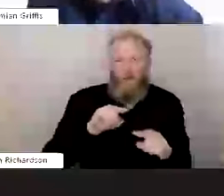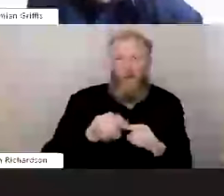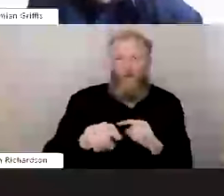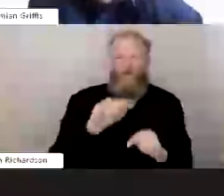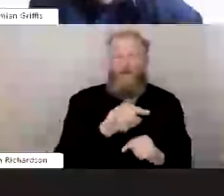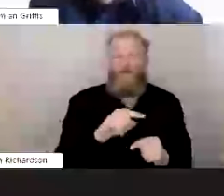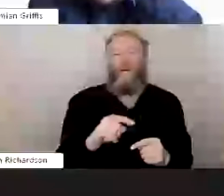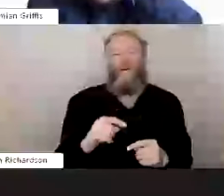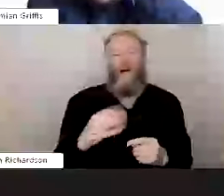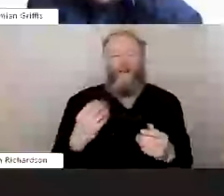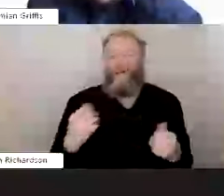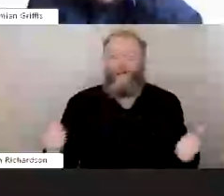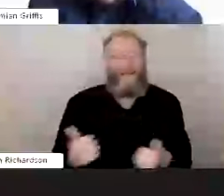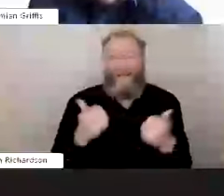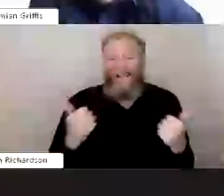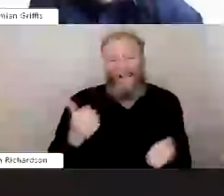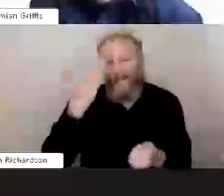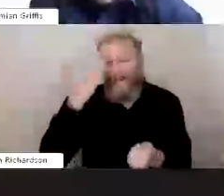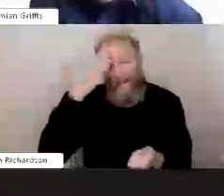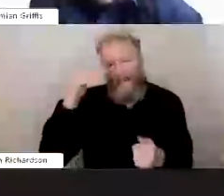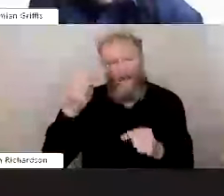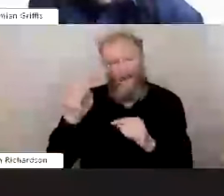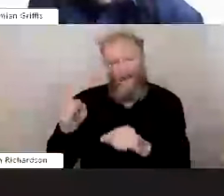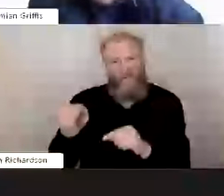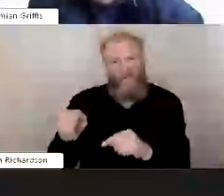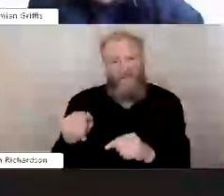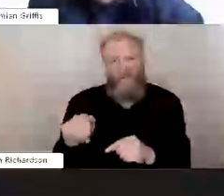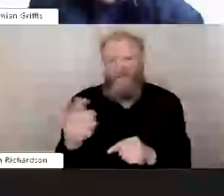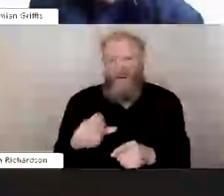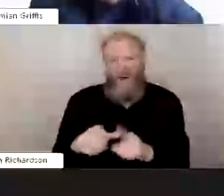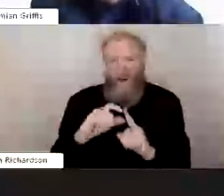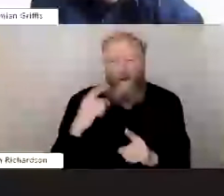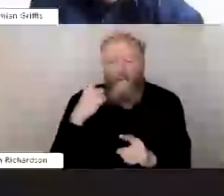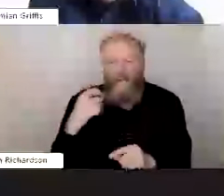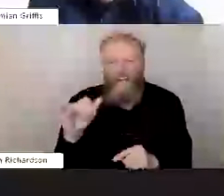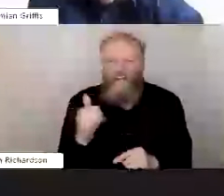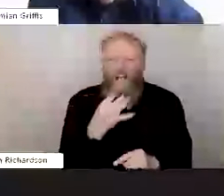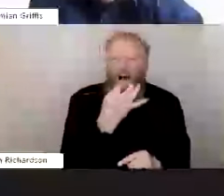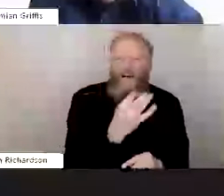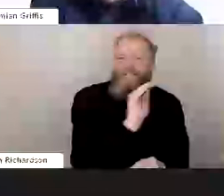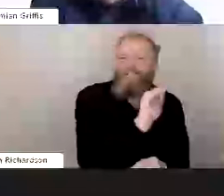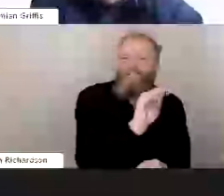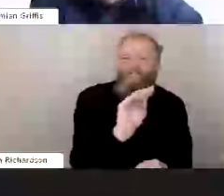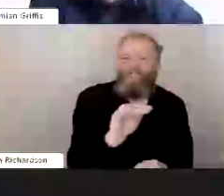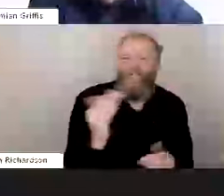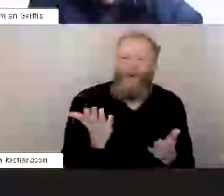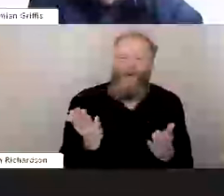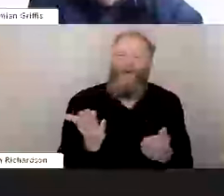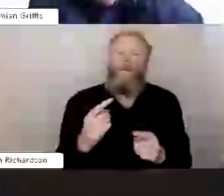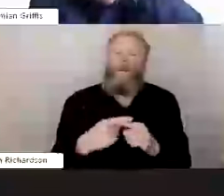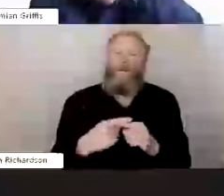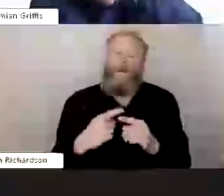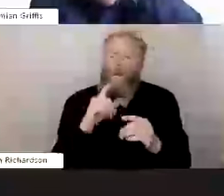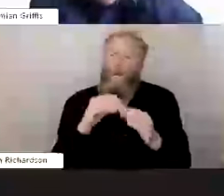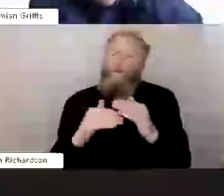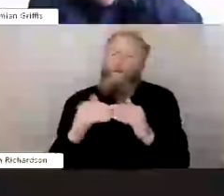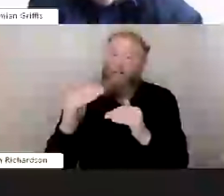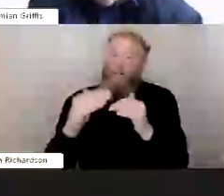tap into if you just ask around a little bit. Building relations with your